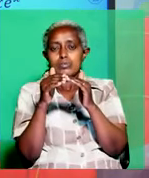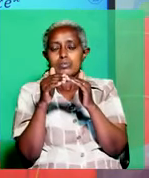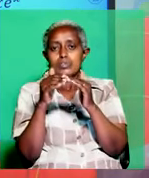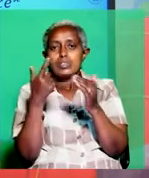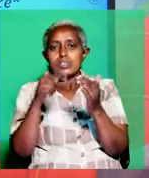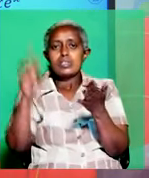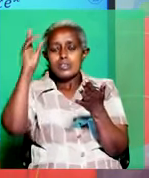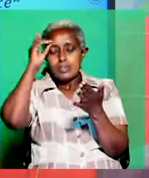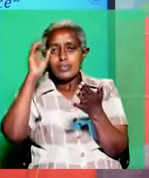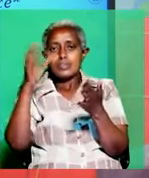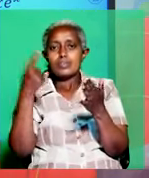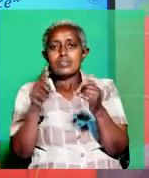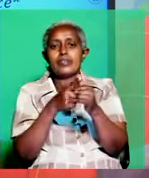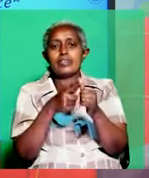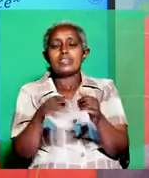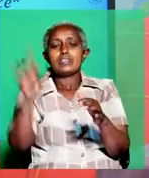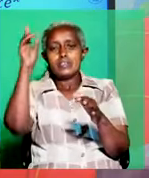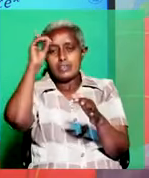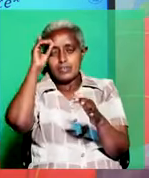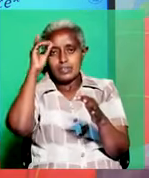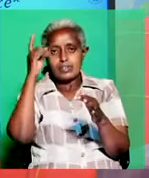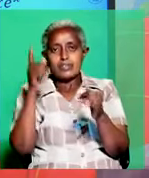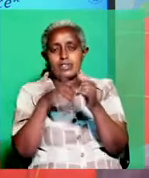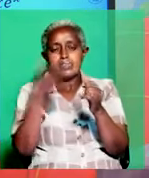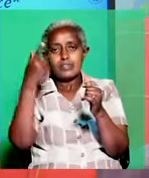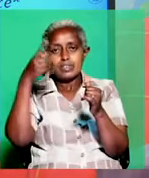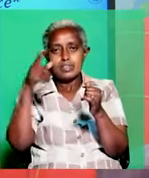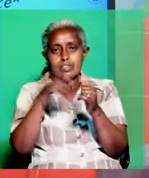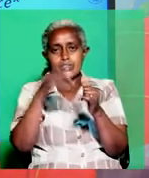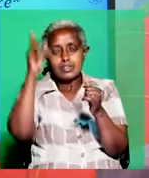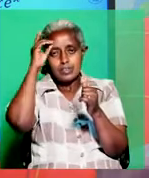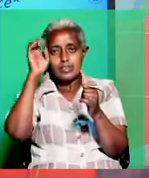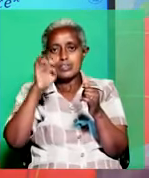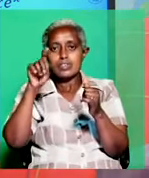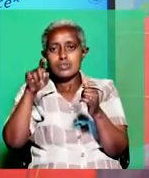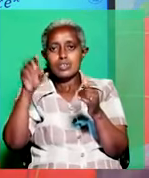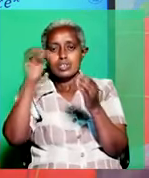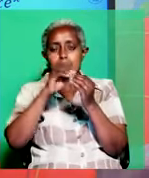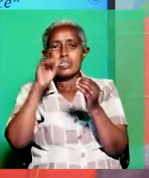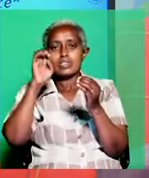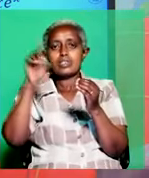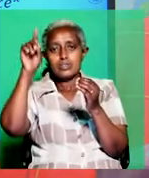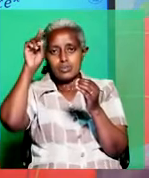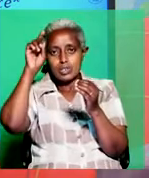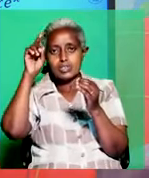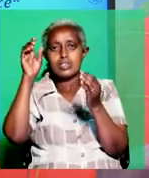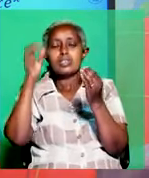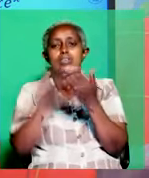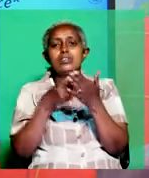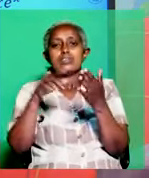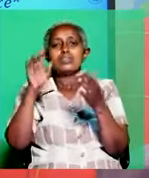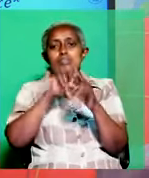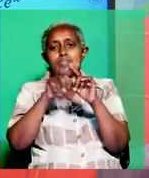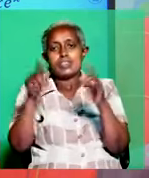the derivative of the first derivative. We have the first derivative here, e raised to x plus x times e raised to x, so you differentiate